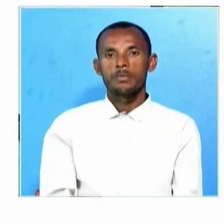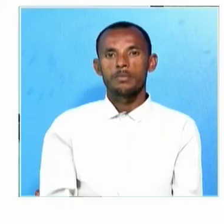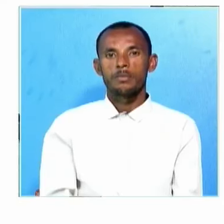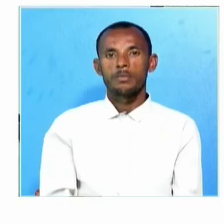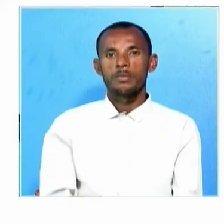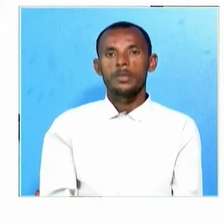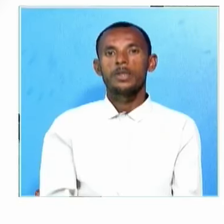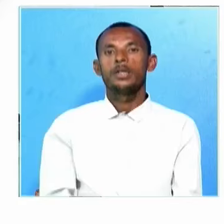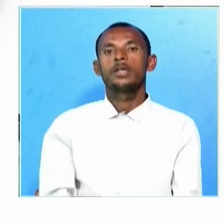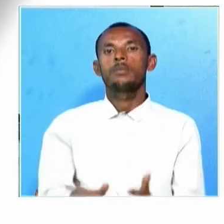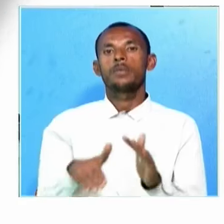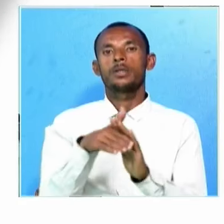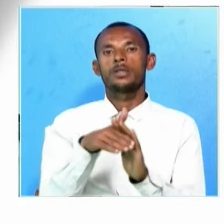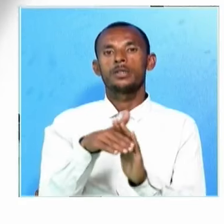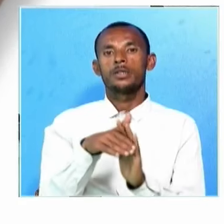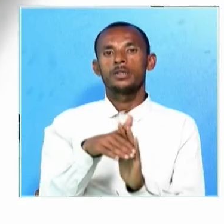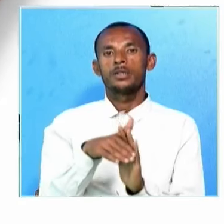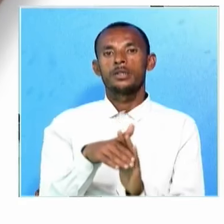Represent